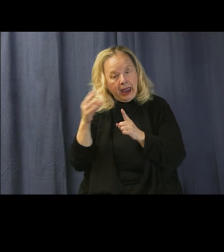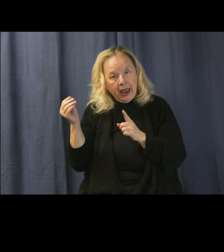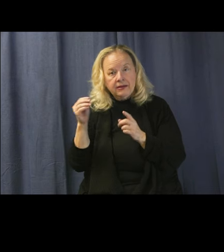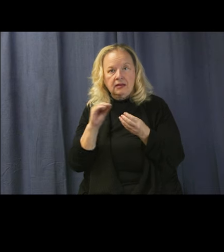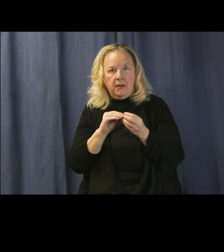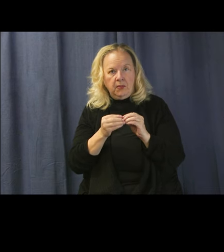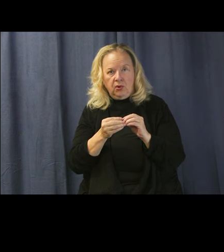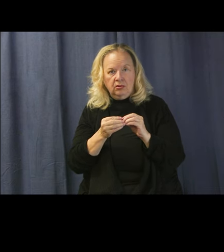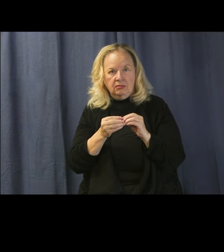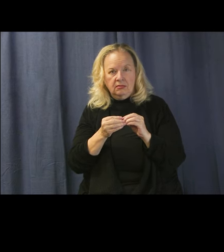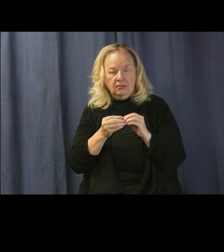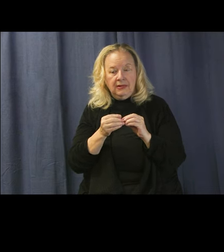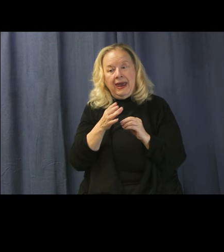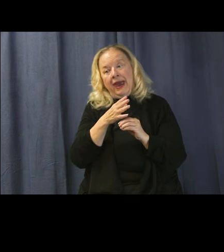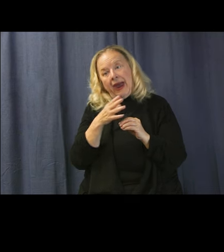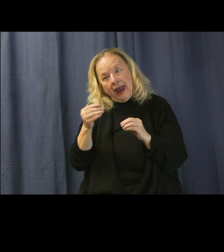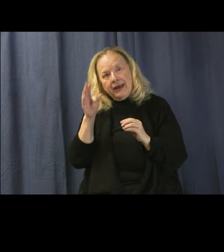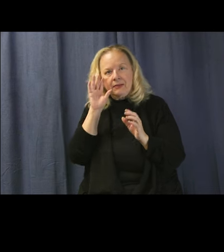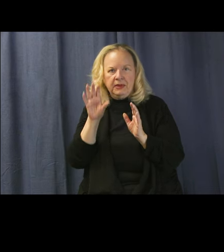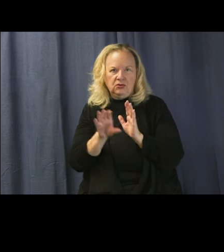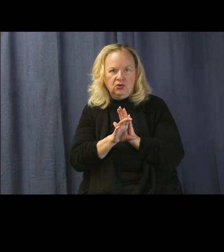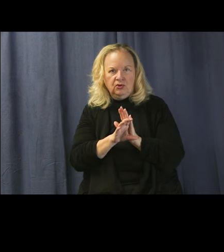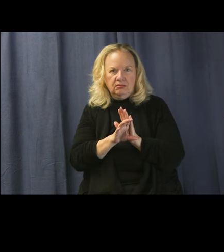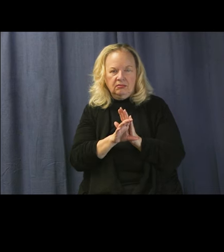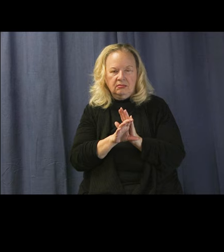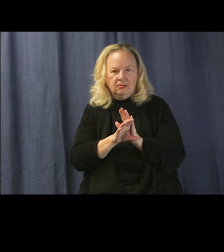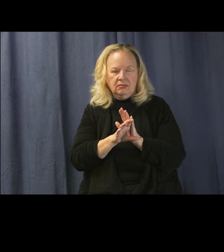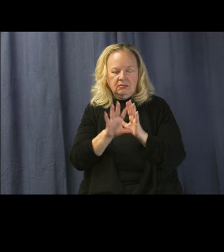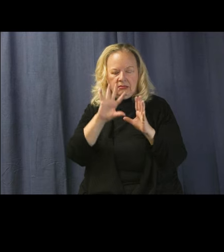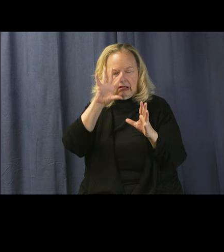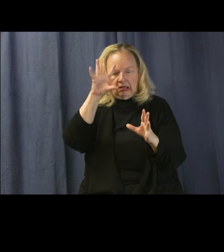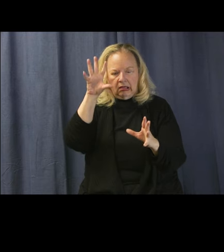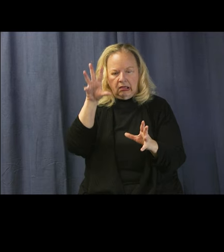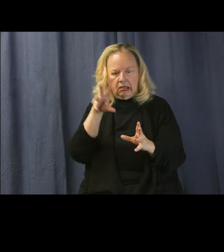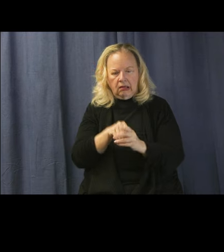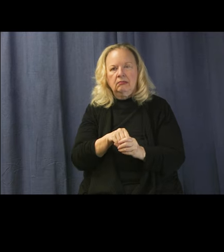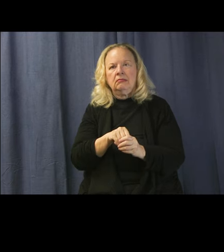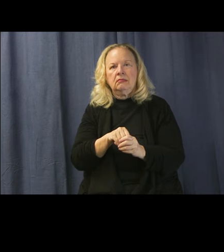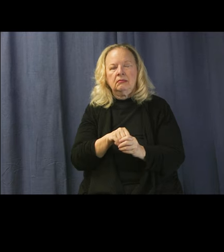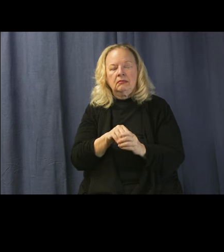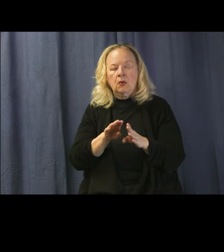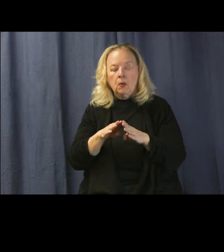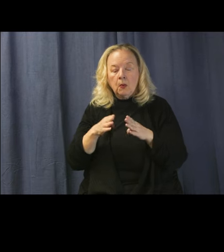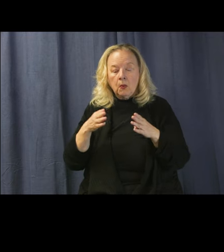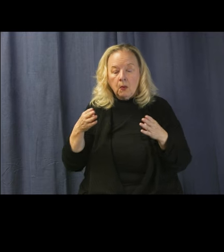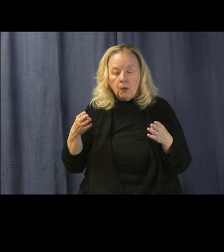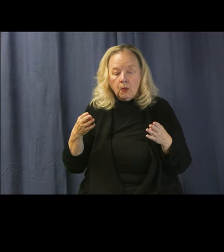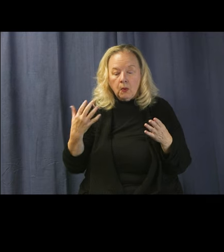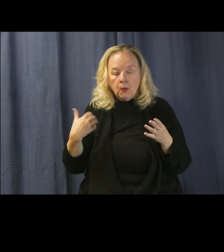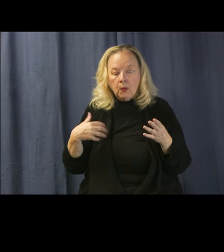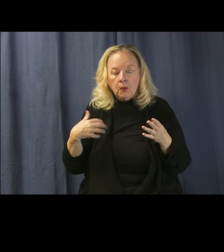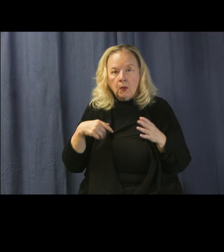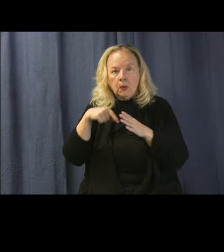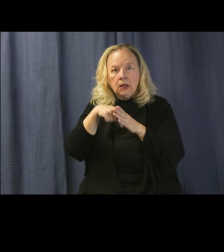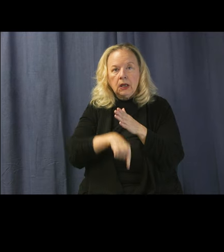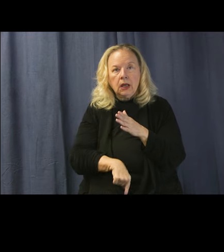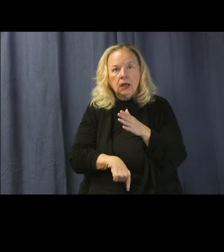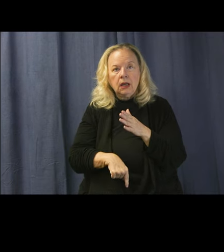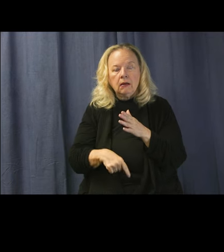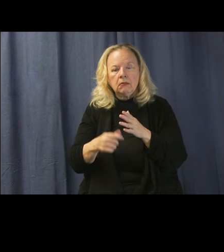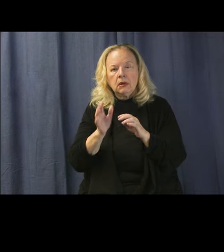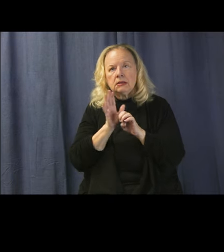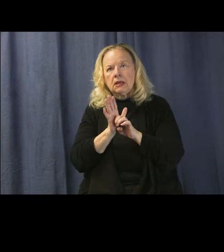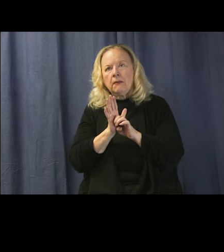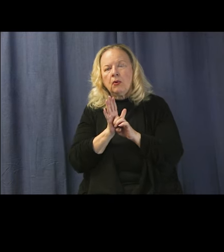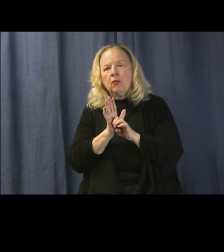a number. It's also a picture. And so we're going to open up the Bible. We're going to go really deep today. To give